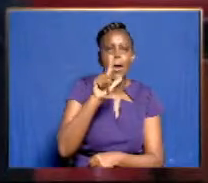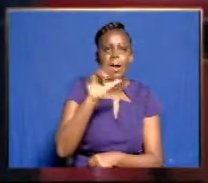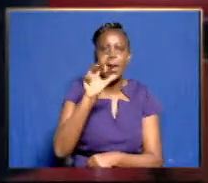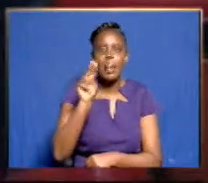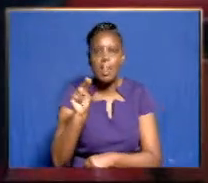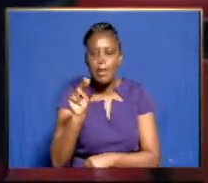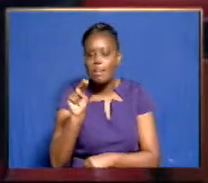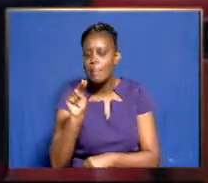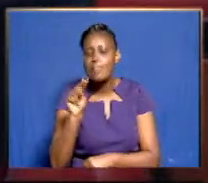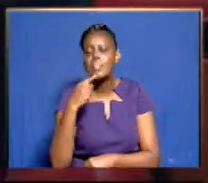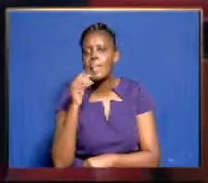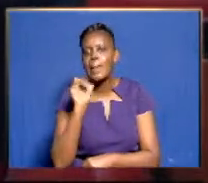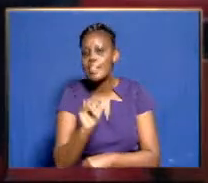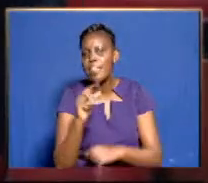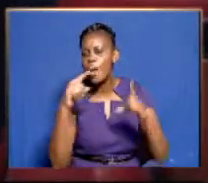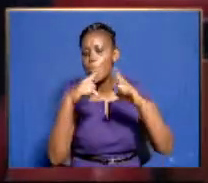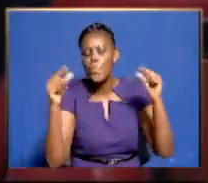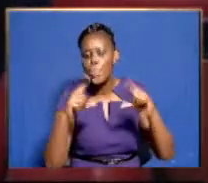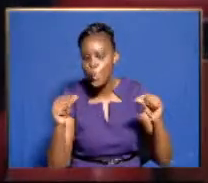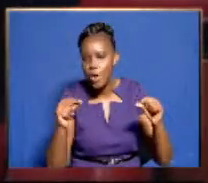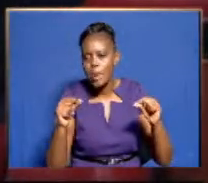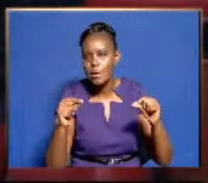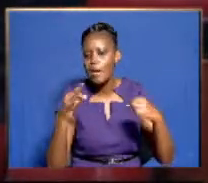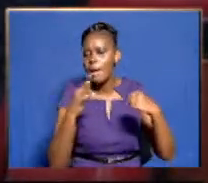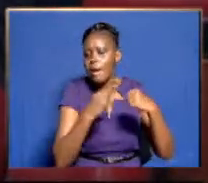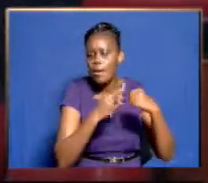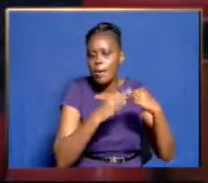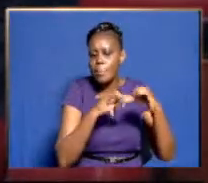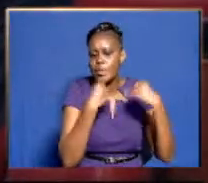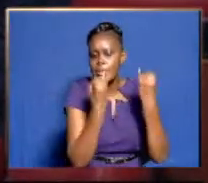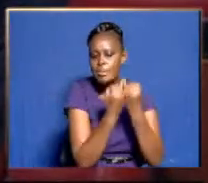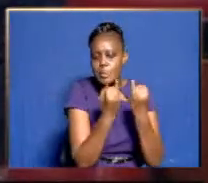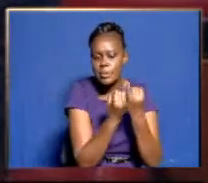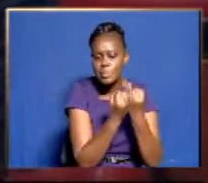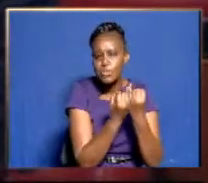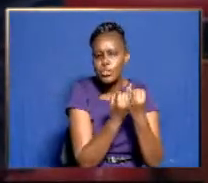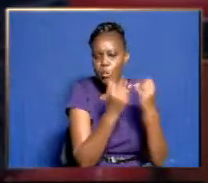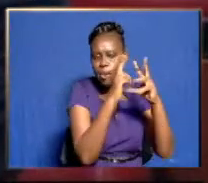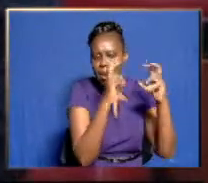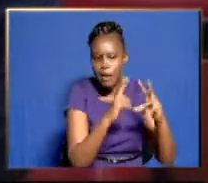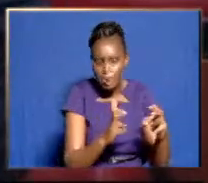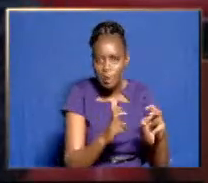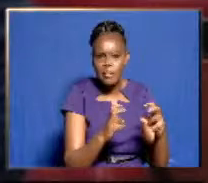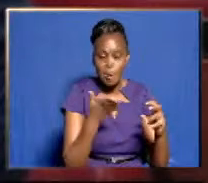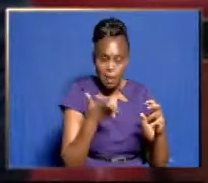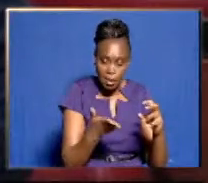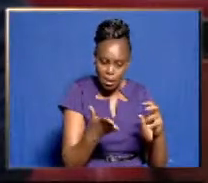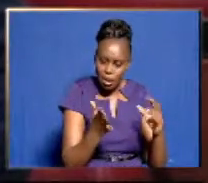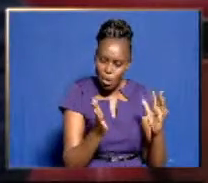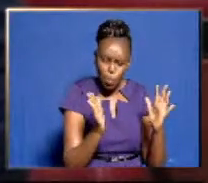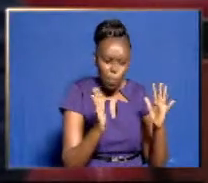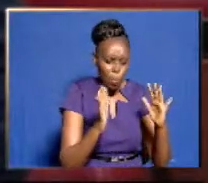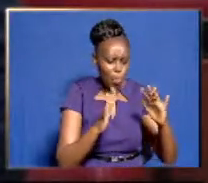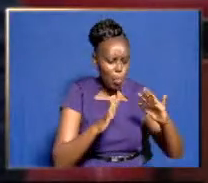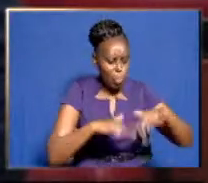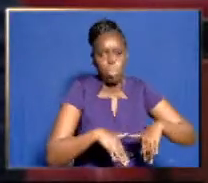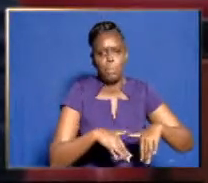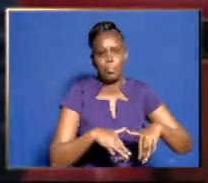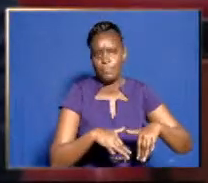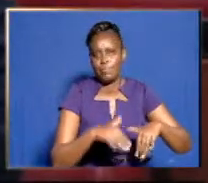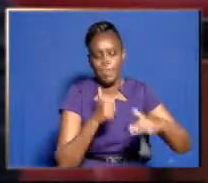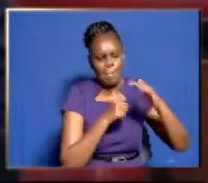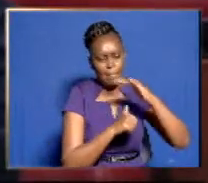KIPRA that were excellent premier institutions of research are currently crumbling and